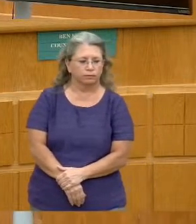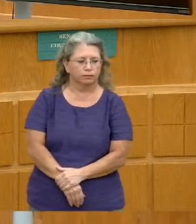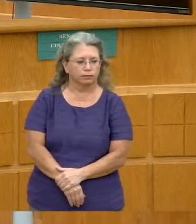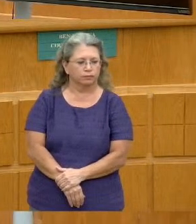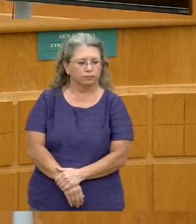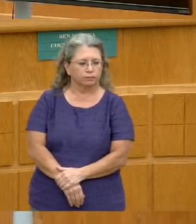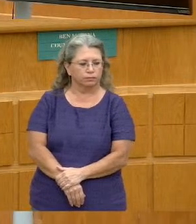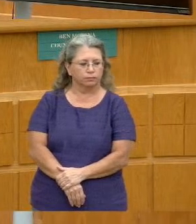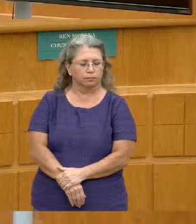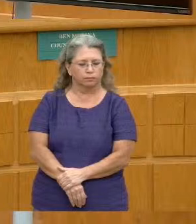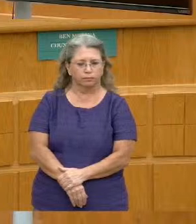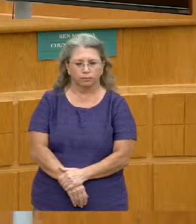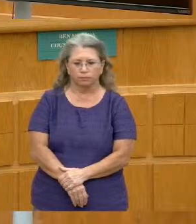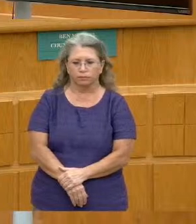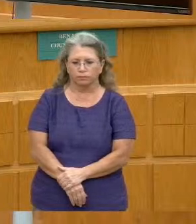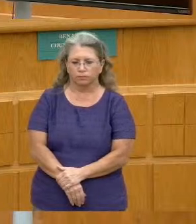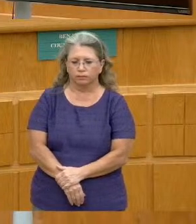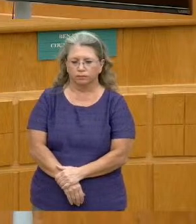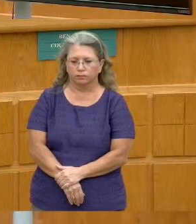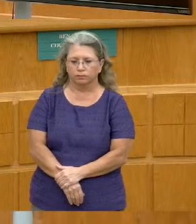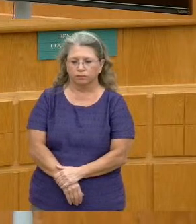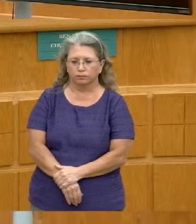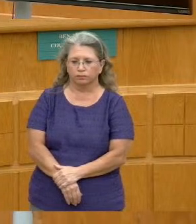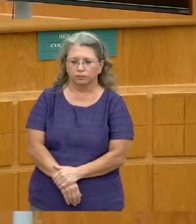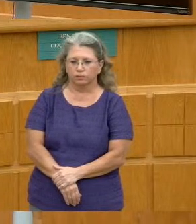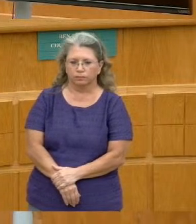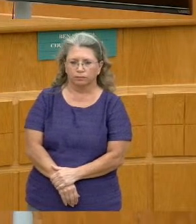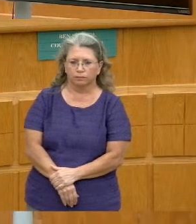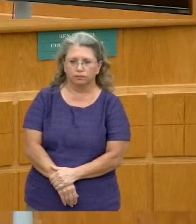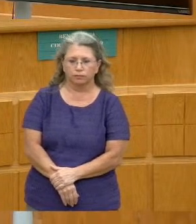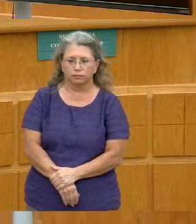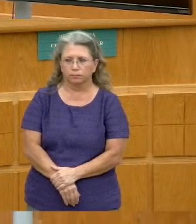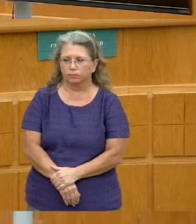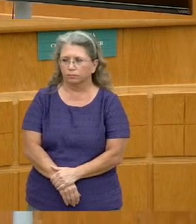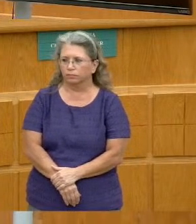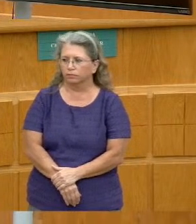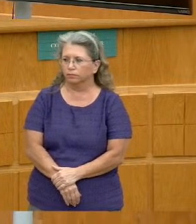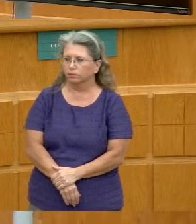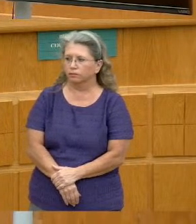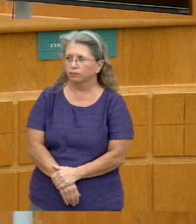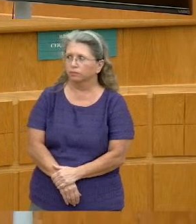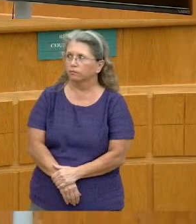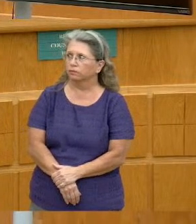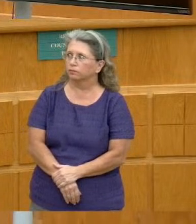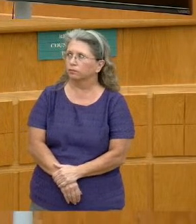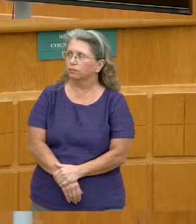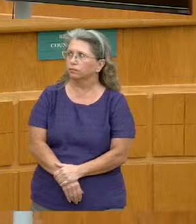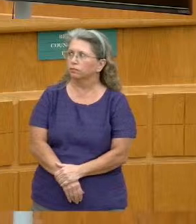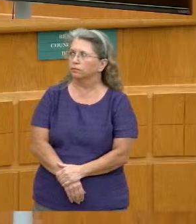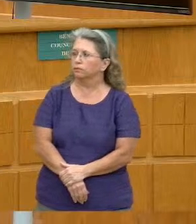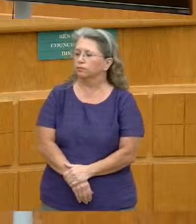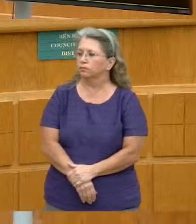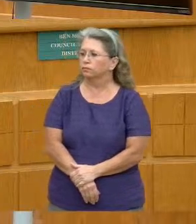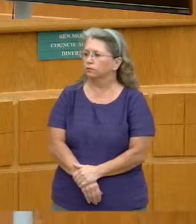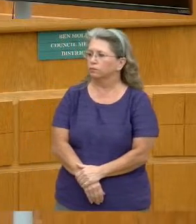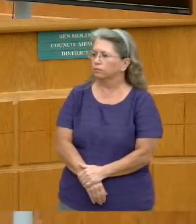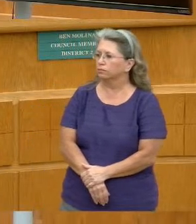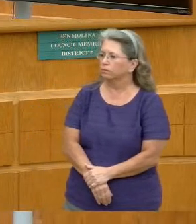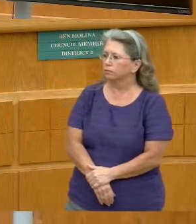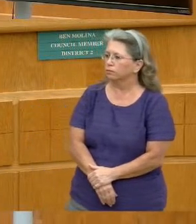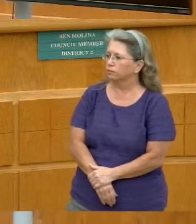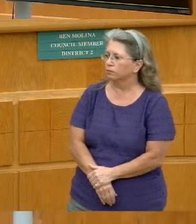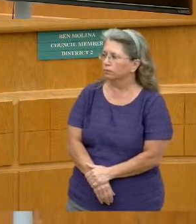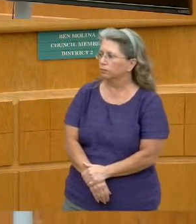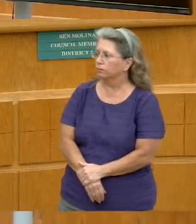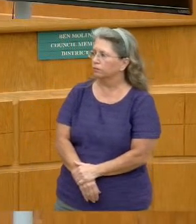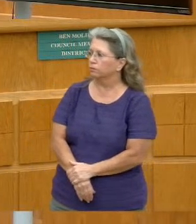especímenes, pero existen otros lugares como la Clínica Amistad, la Fundación Coastal Bend Wellness, la Farmacia CVS,